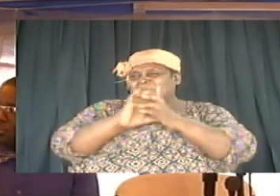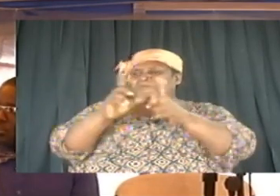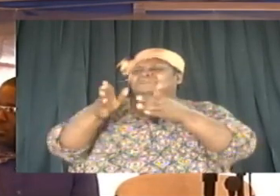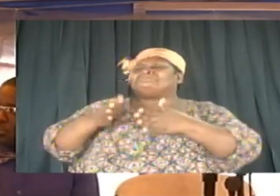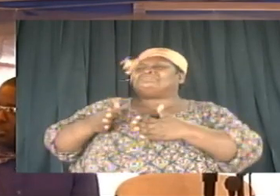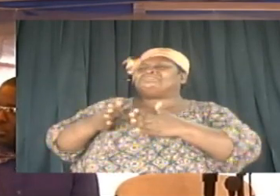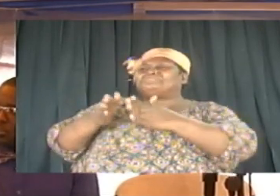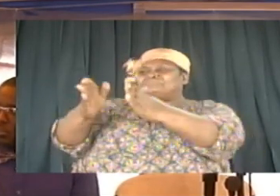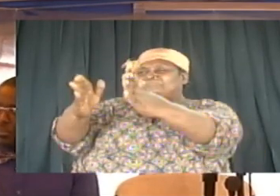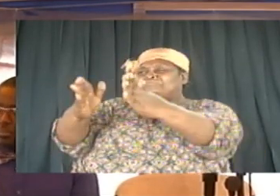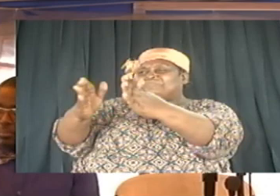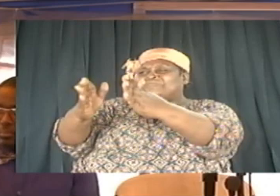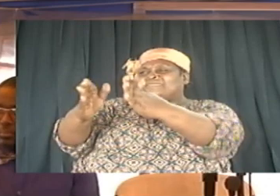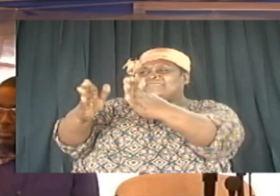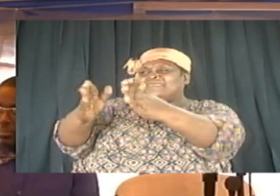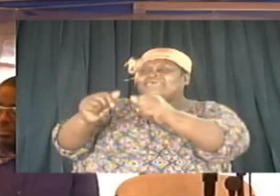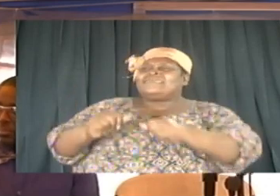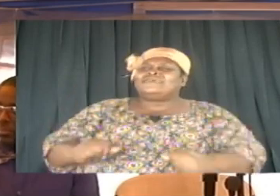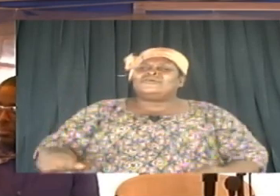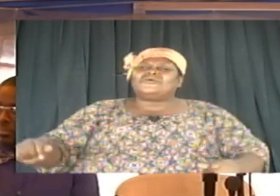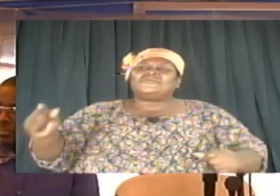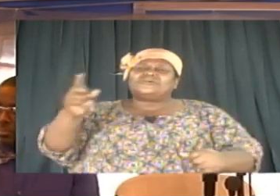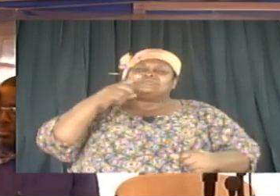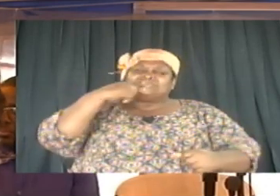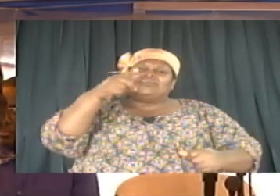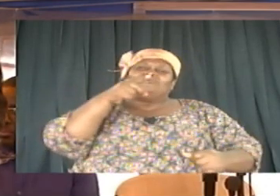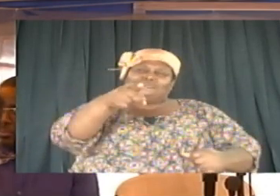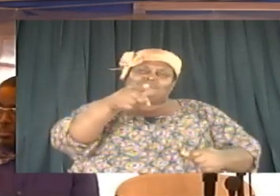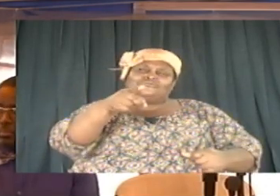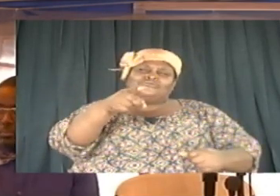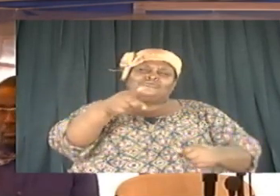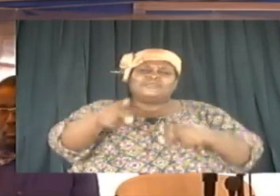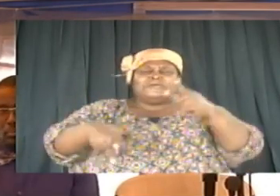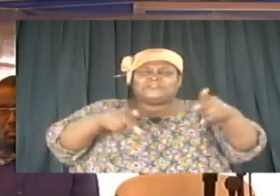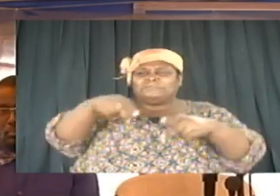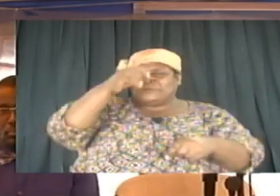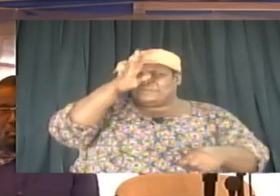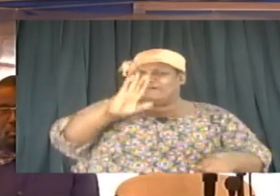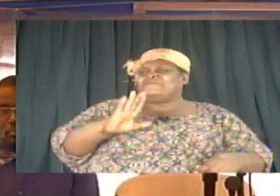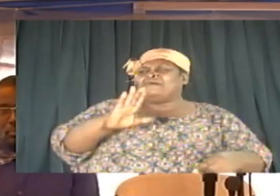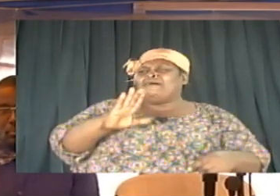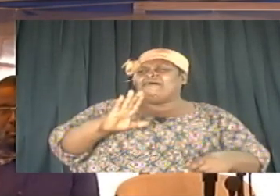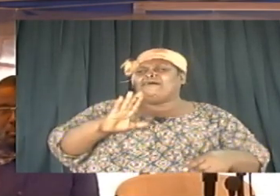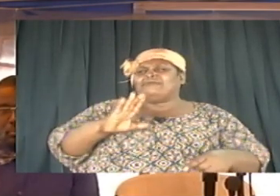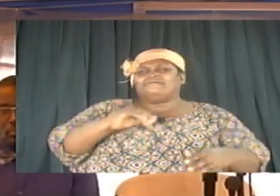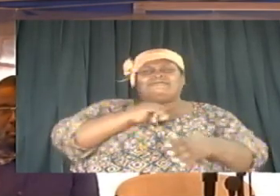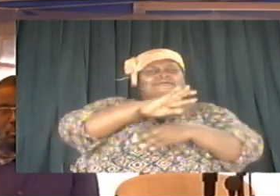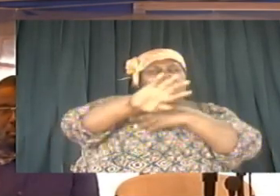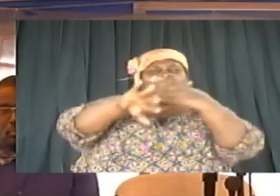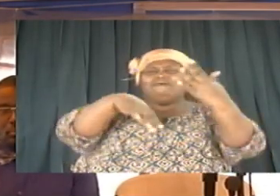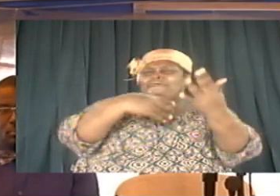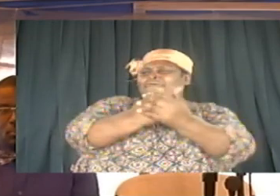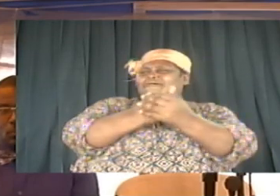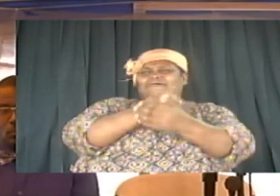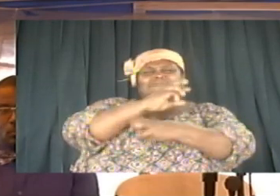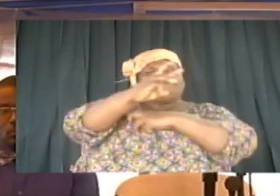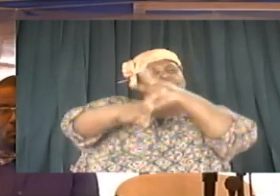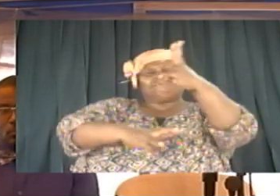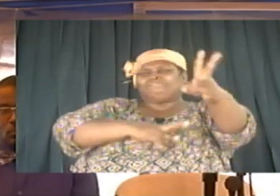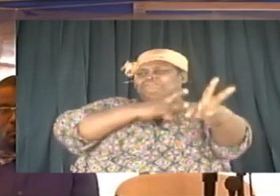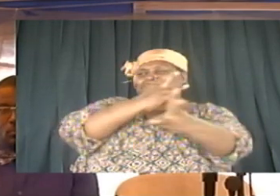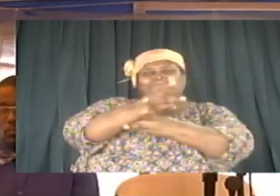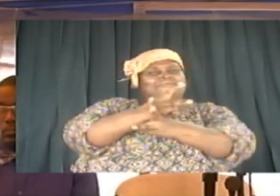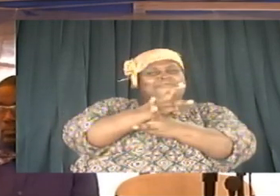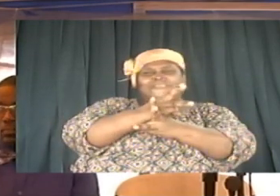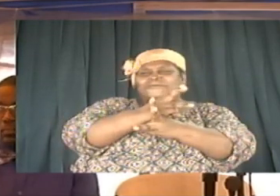to charge and admonish the people of God. Yes, right across the length and breadth of the